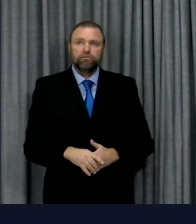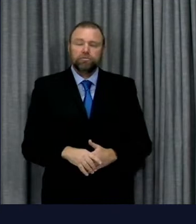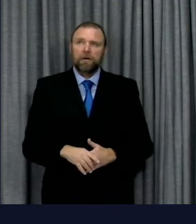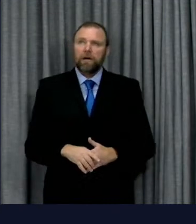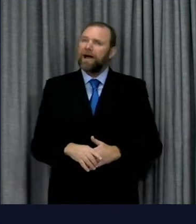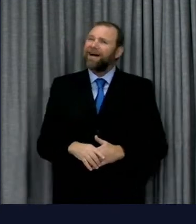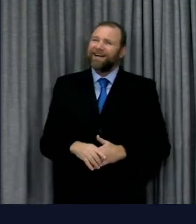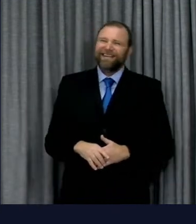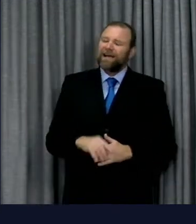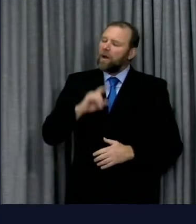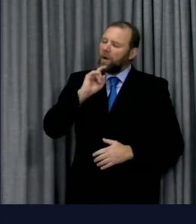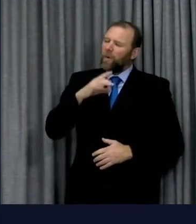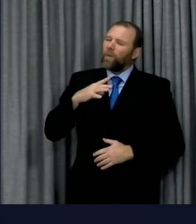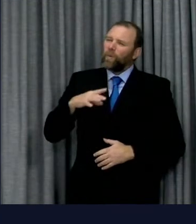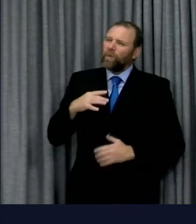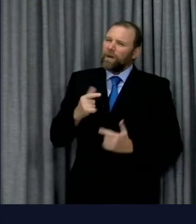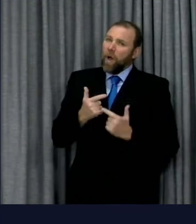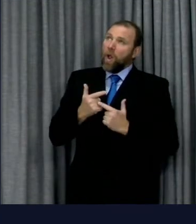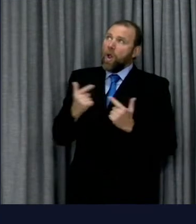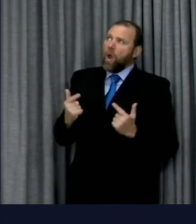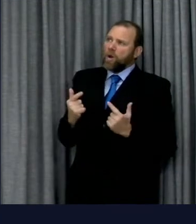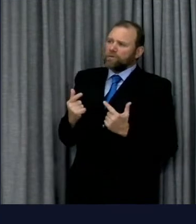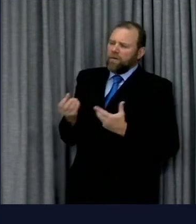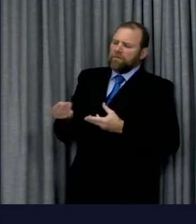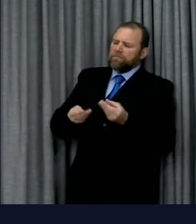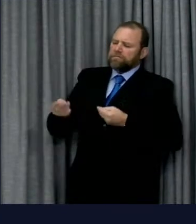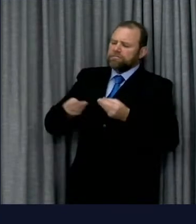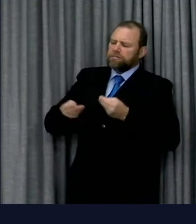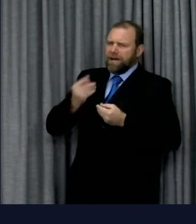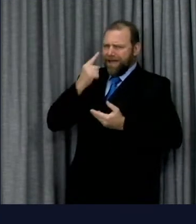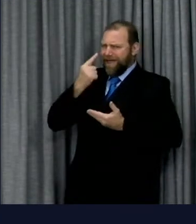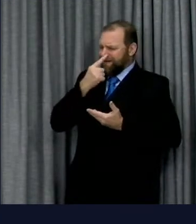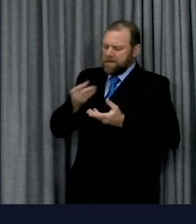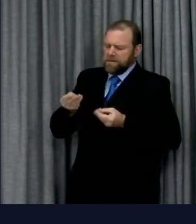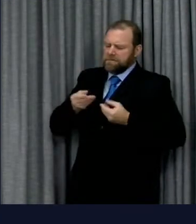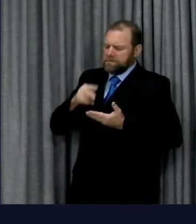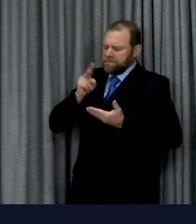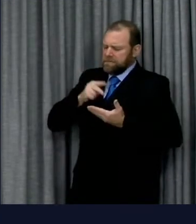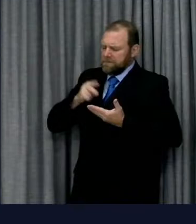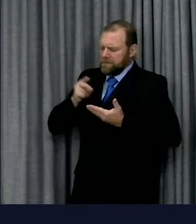of persuasion that we were in such a